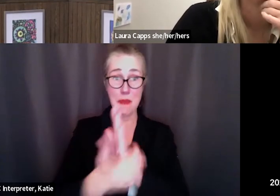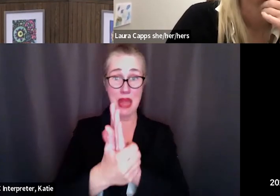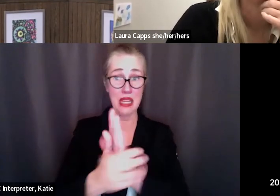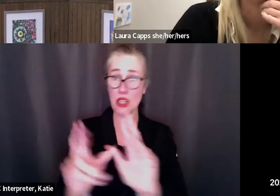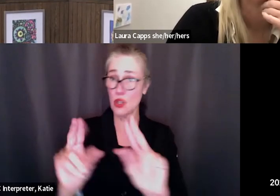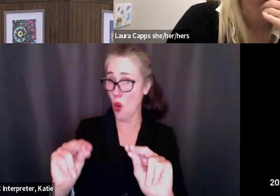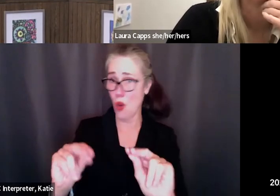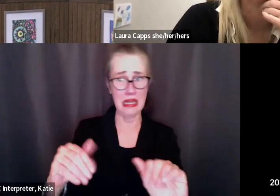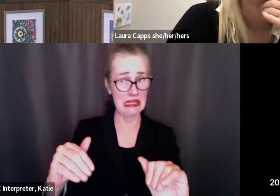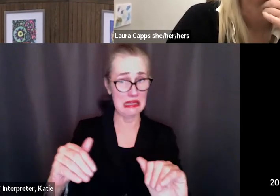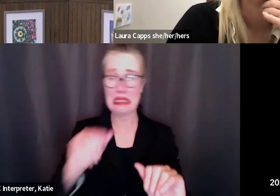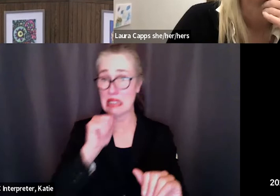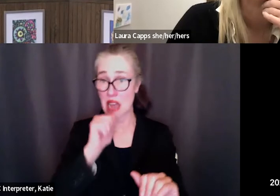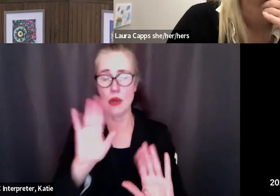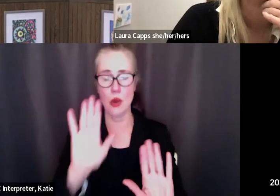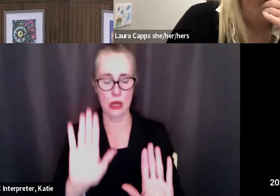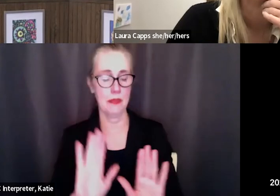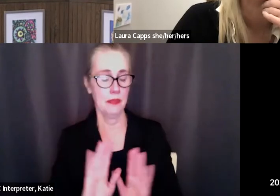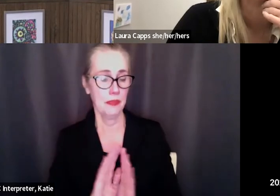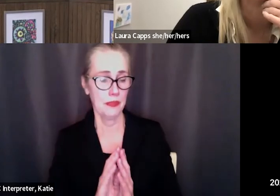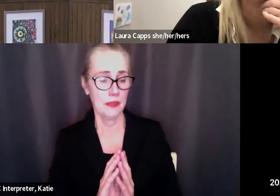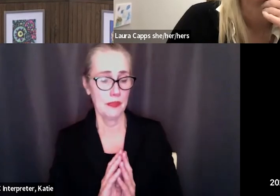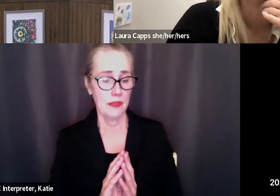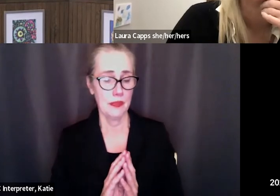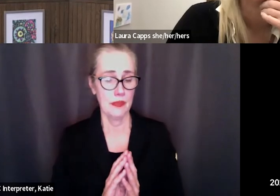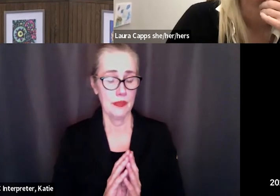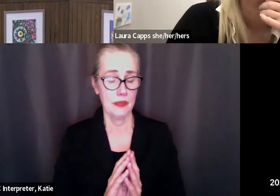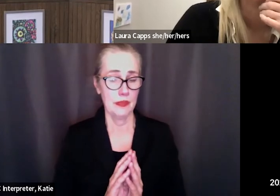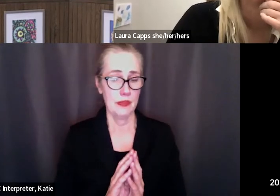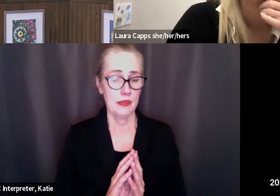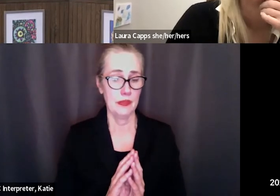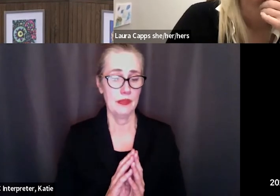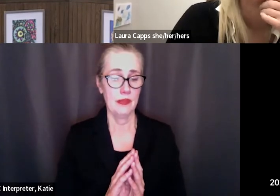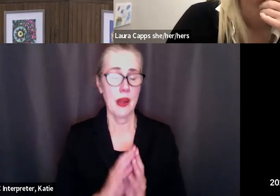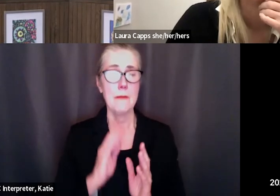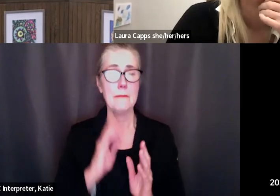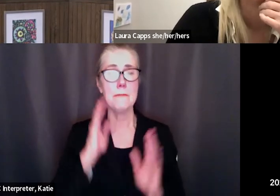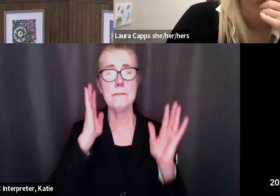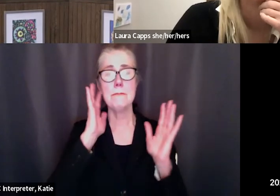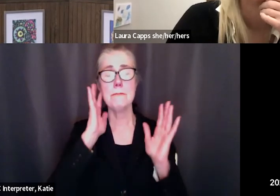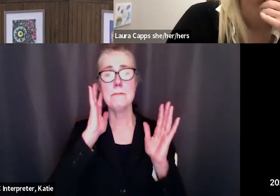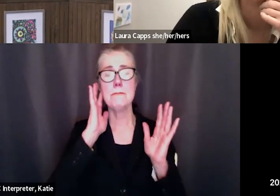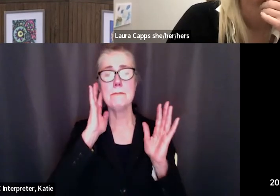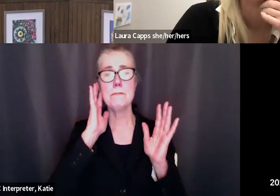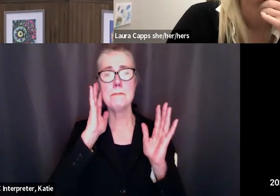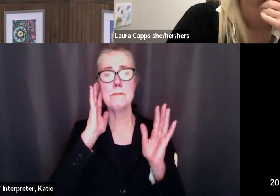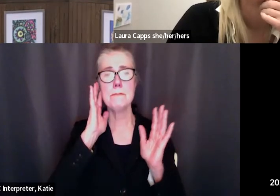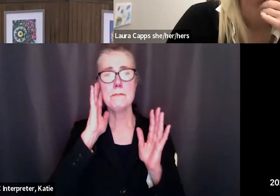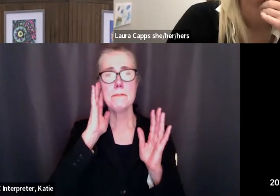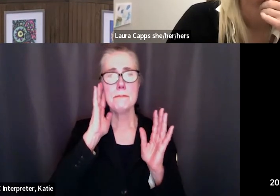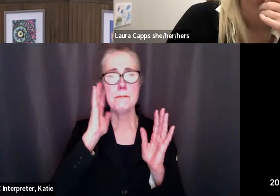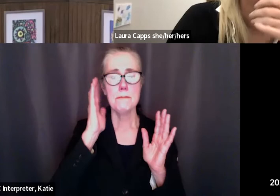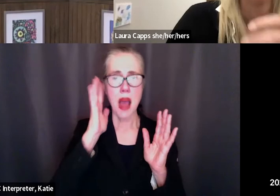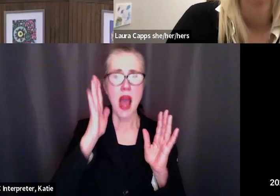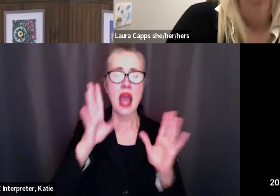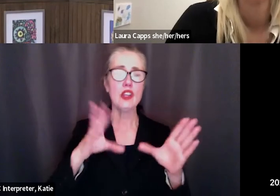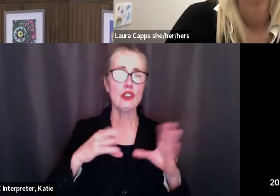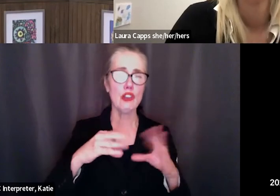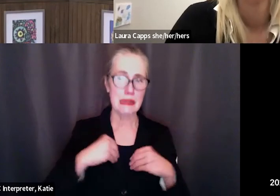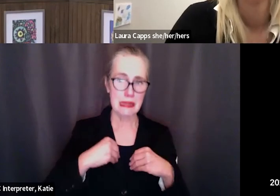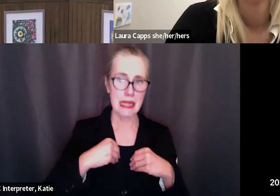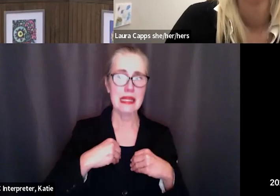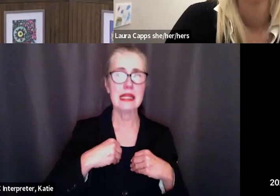okay so but so anyway so my consensus i still i i would go with scenario five is my first